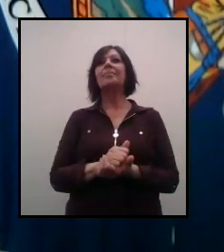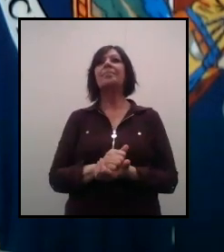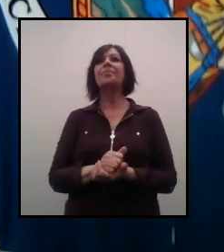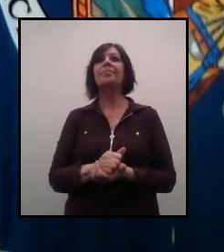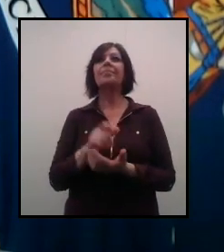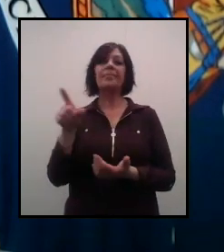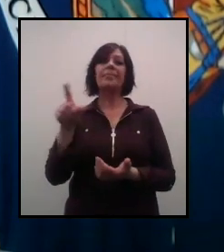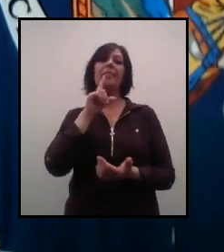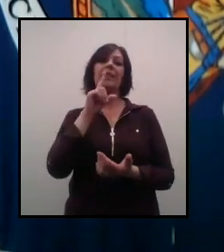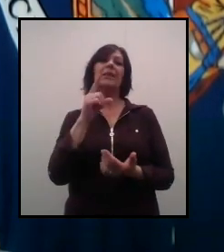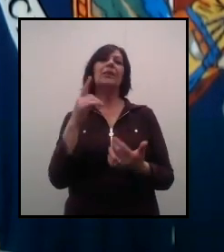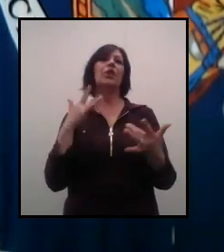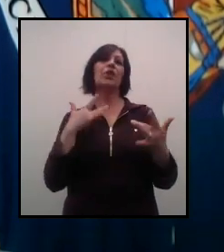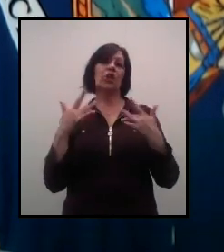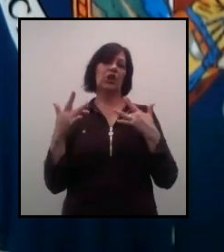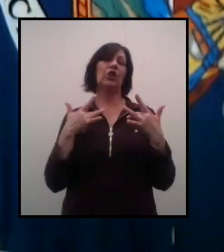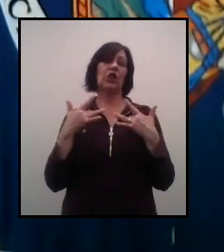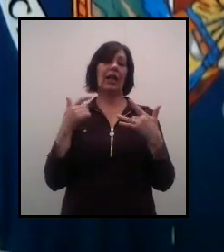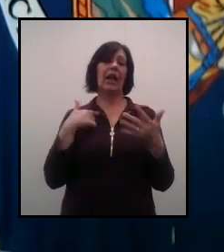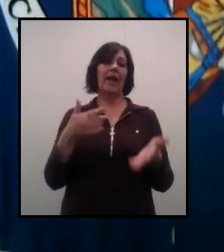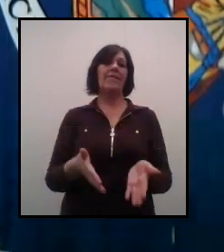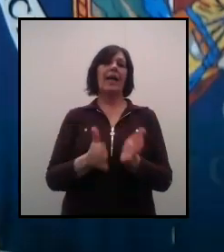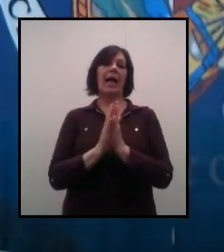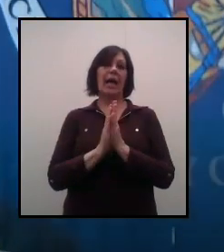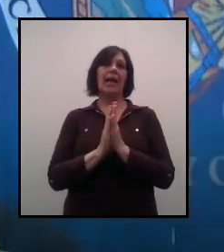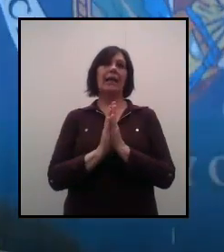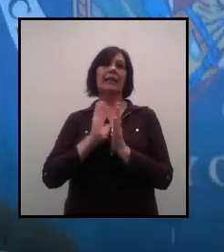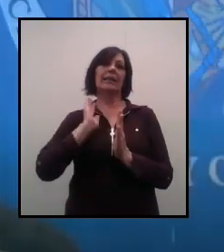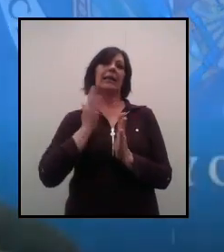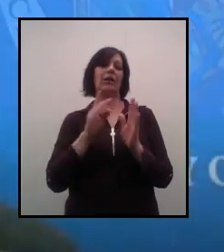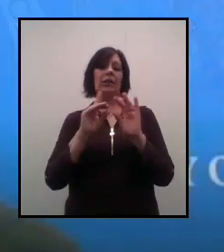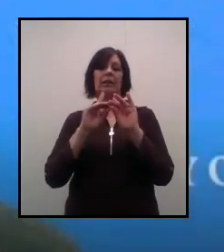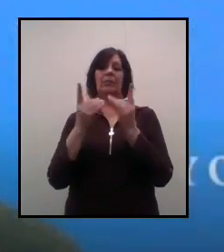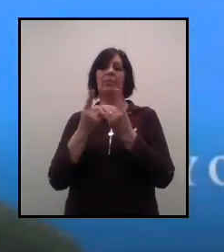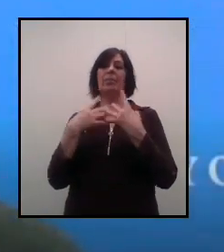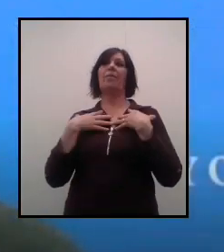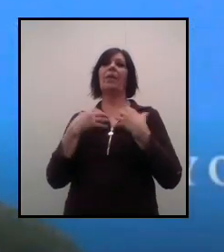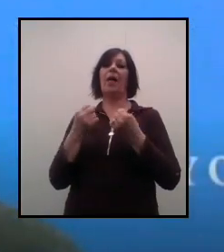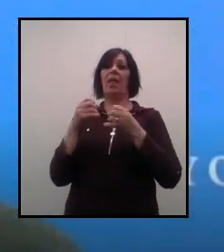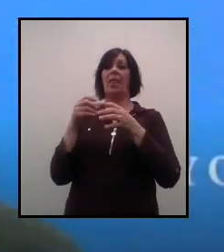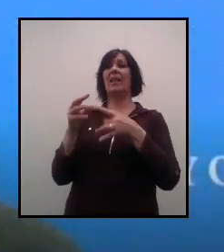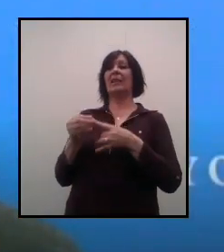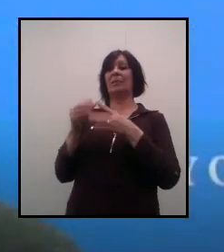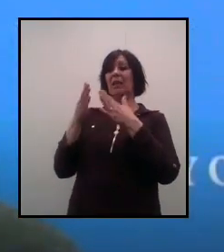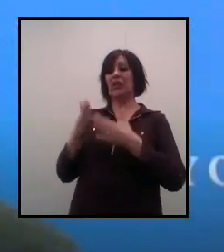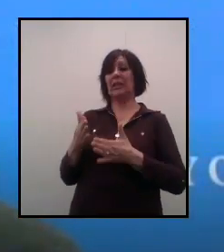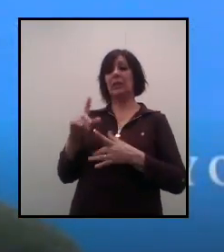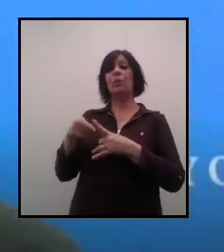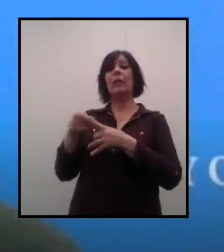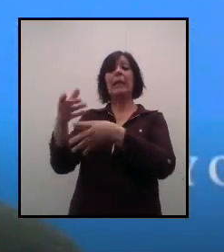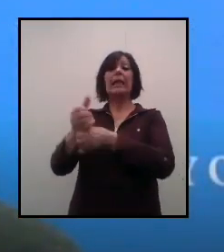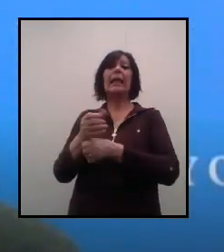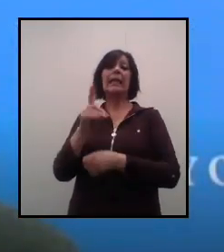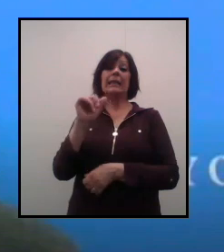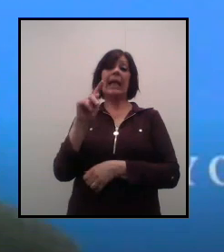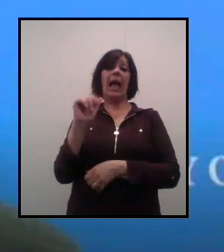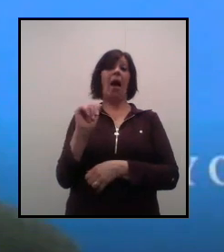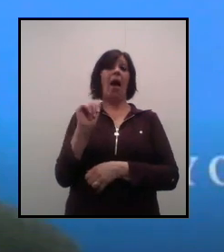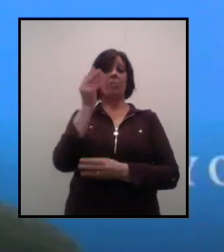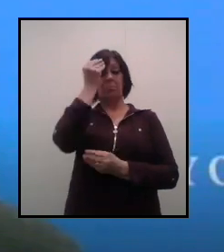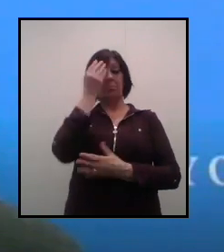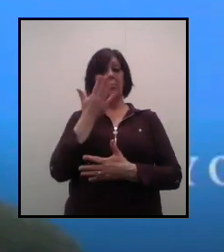is a concern to the point that I've asked our Department of Health epidemiologists, when they get data back showing